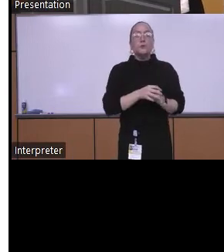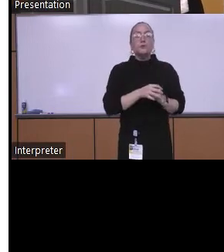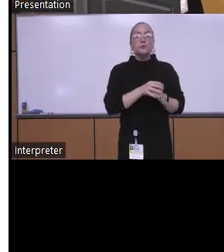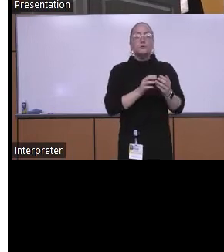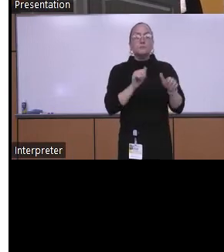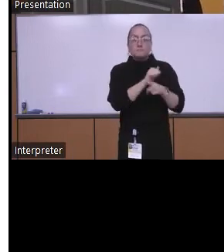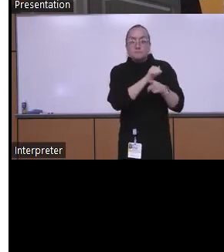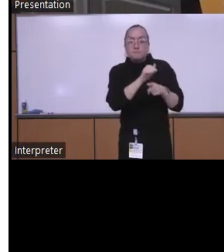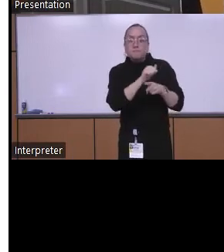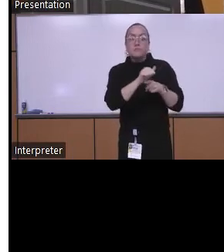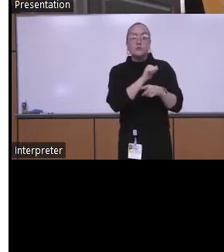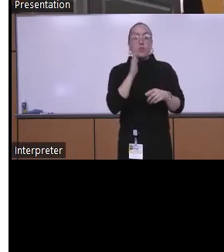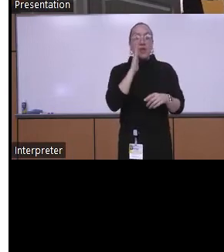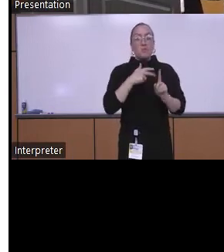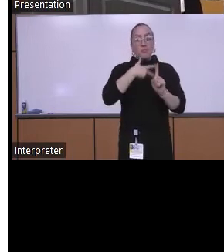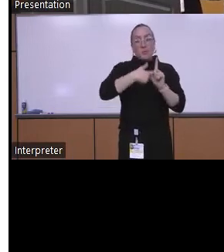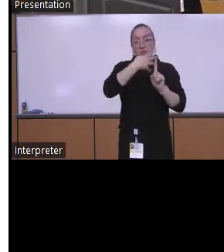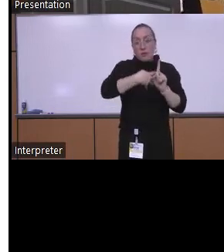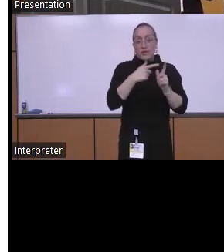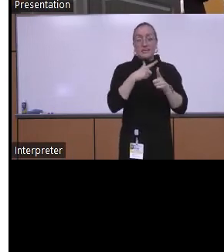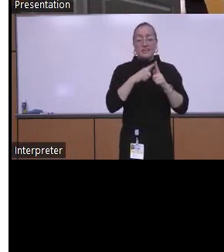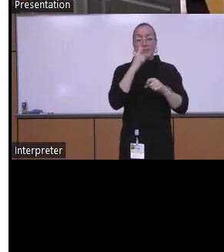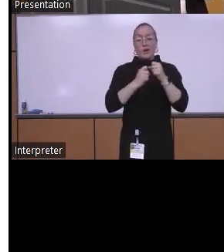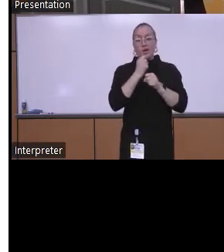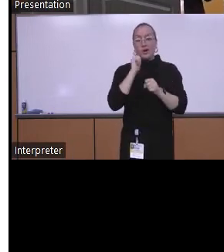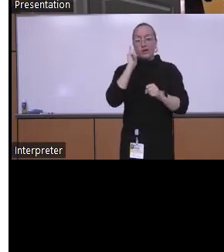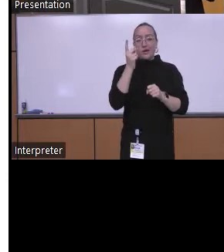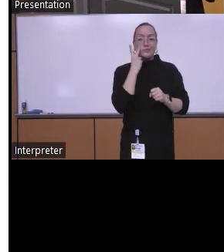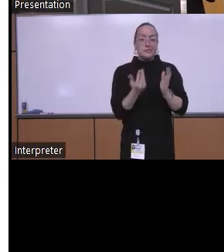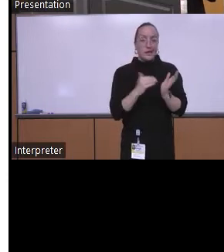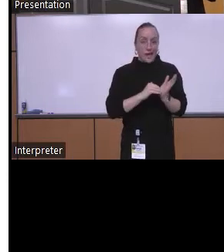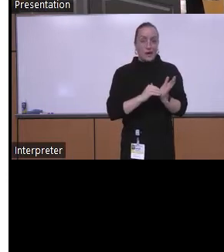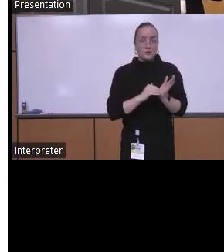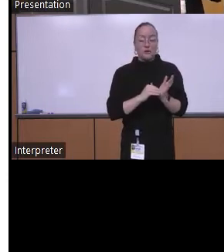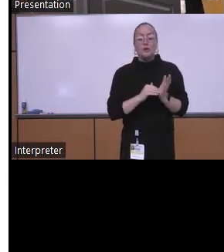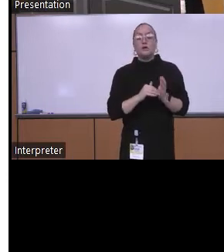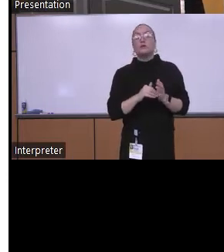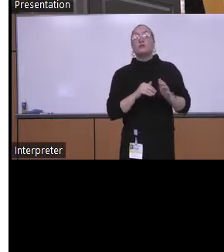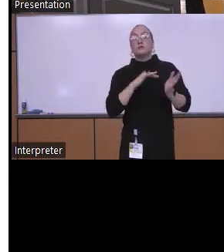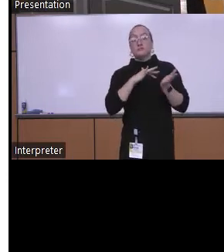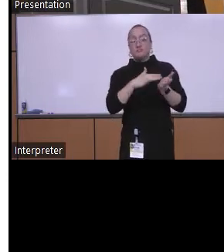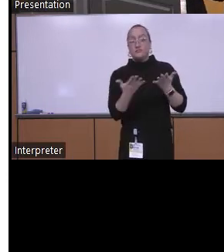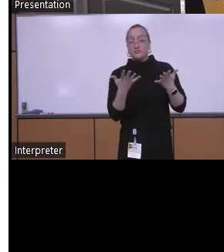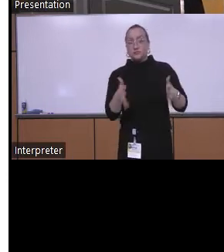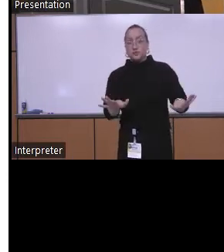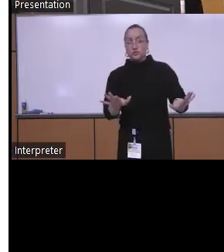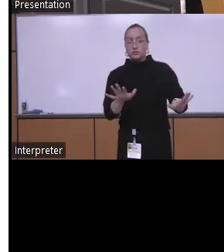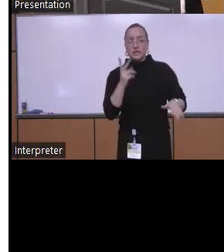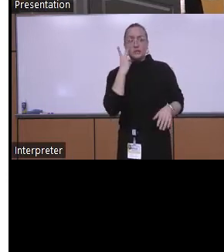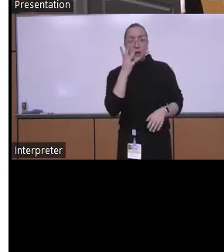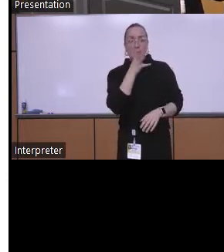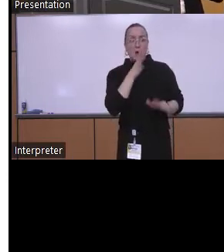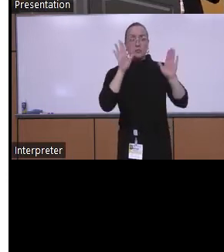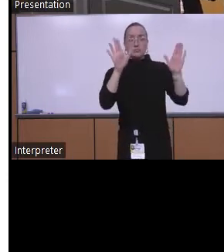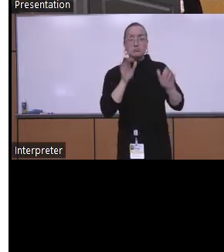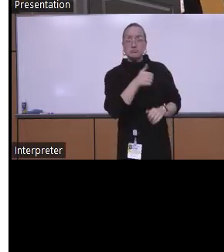4 months and reevaluated in the years following intervention. And Fontana and his colleagues found that actually these moms did great. Most of them were able to